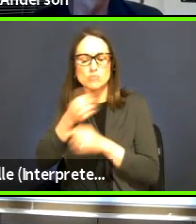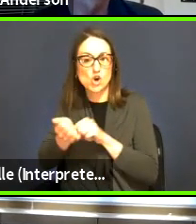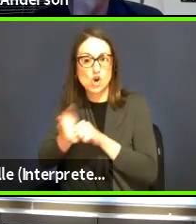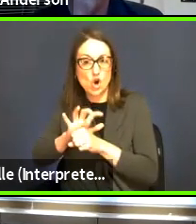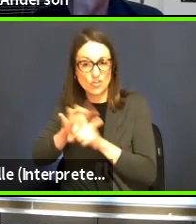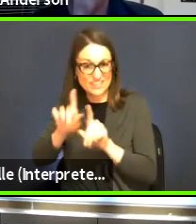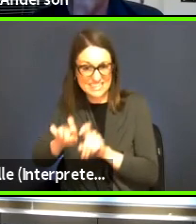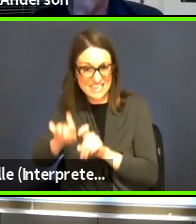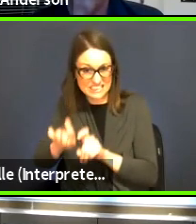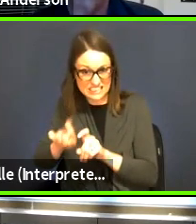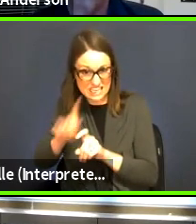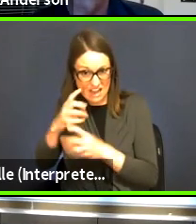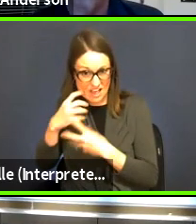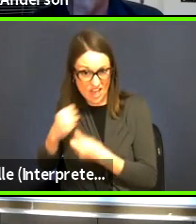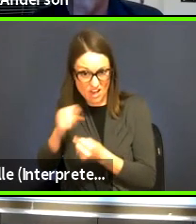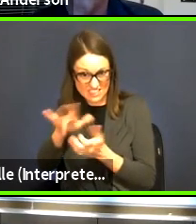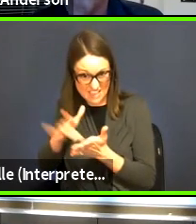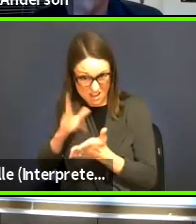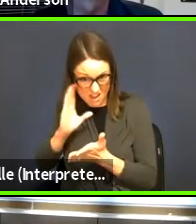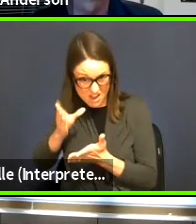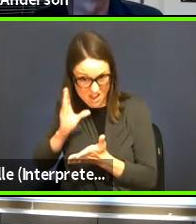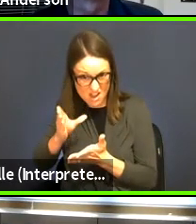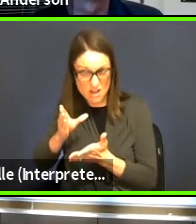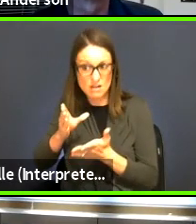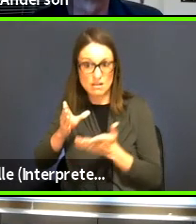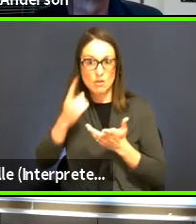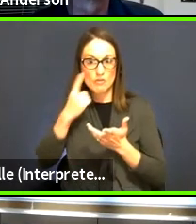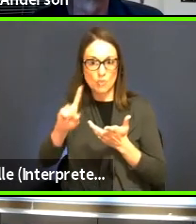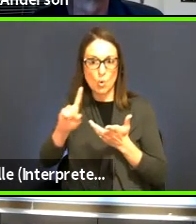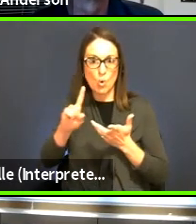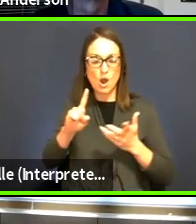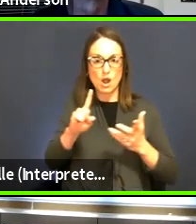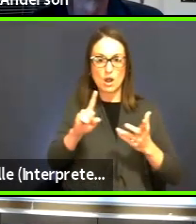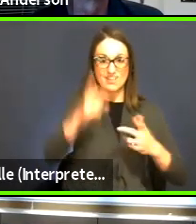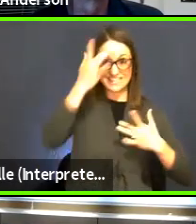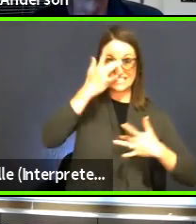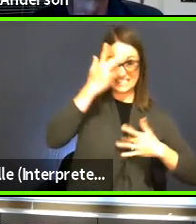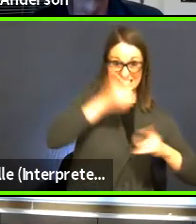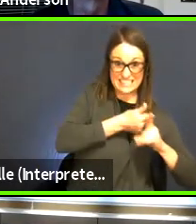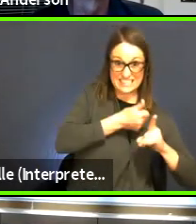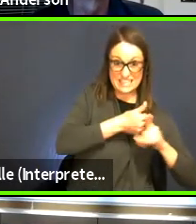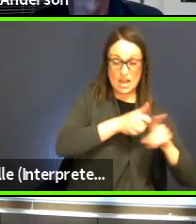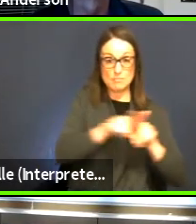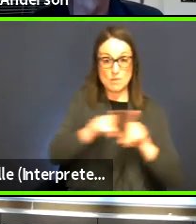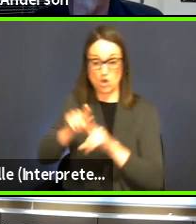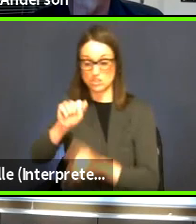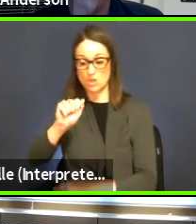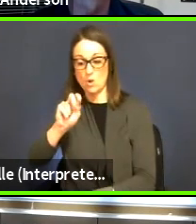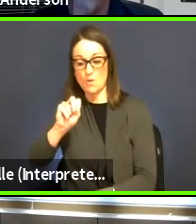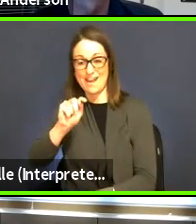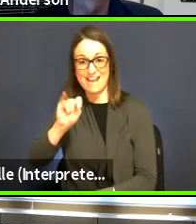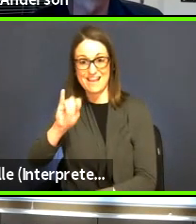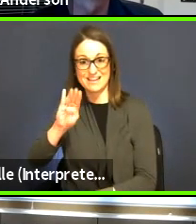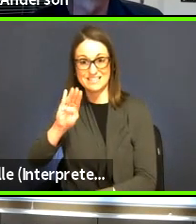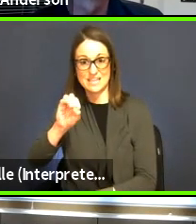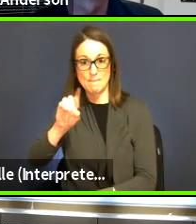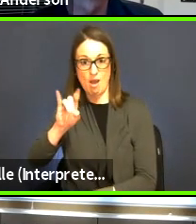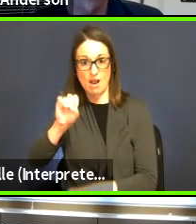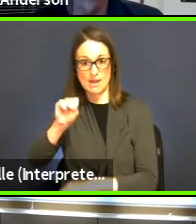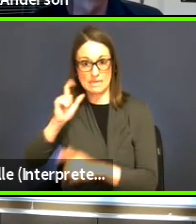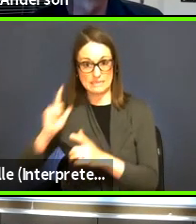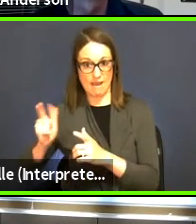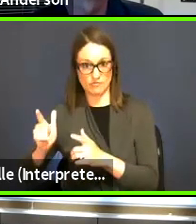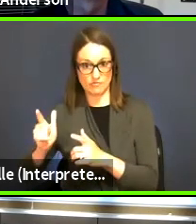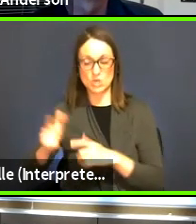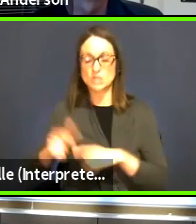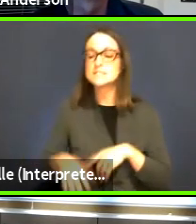at the health center, both for the disease and for antibodies afterwards? Yes. So we are looking